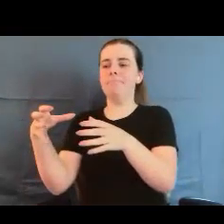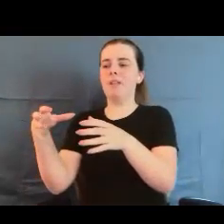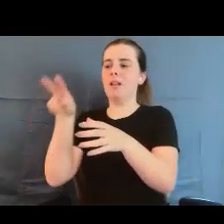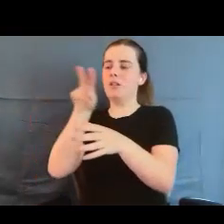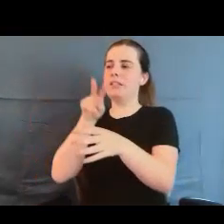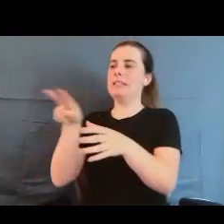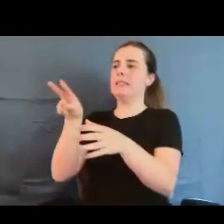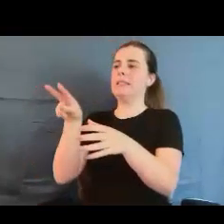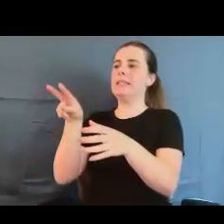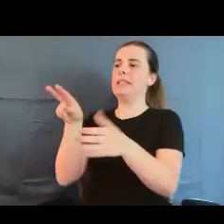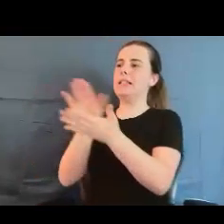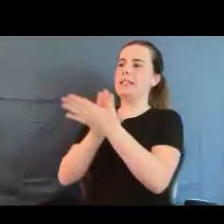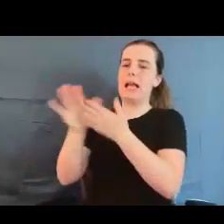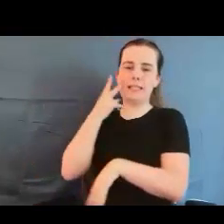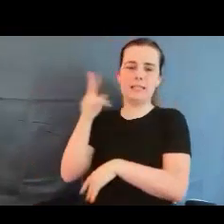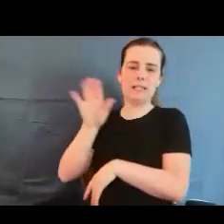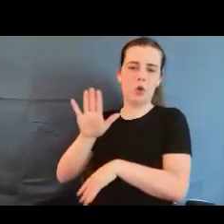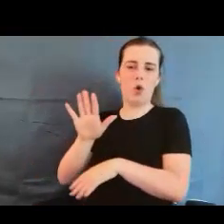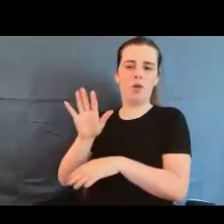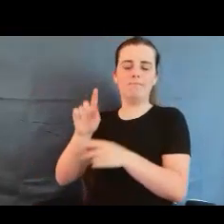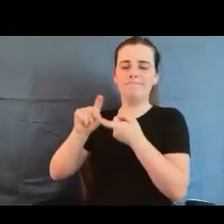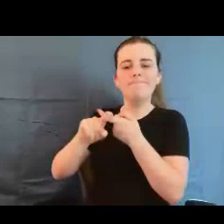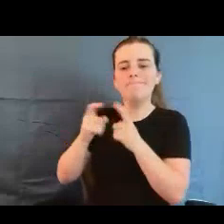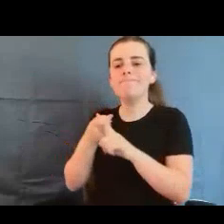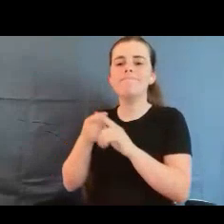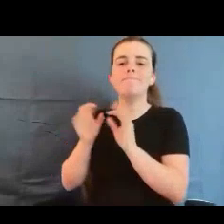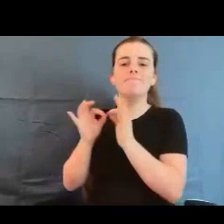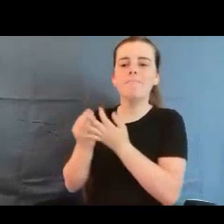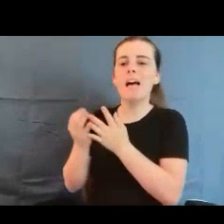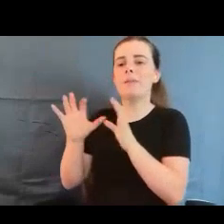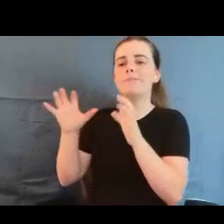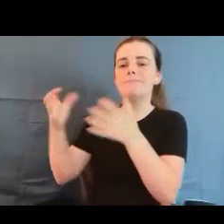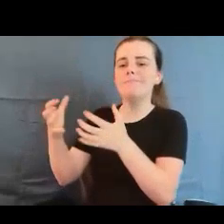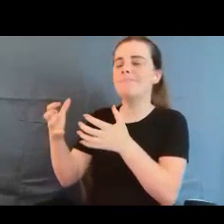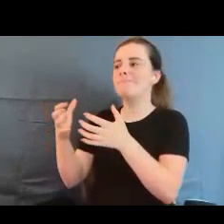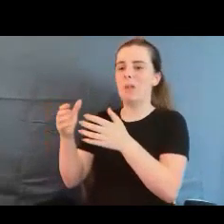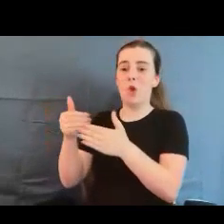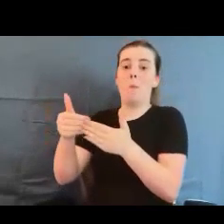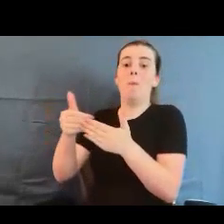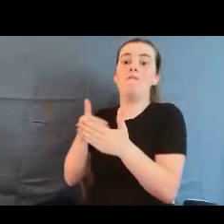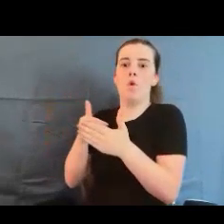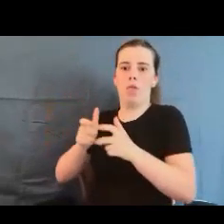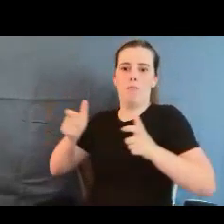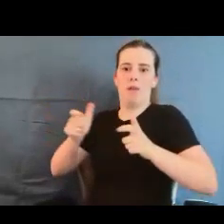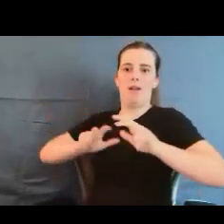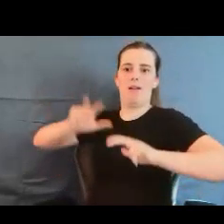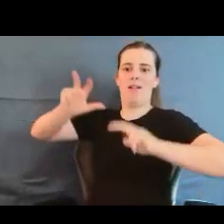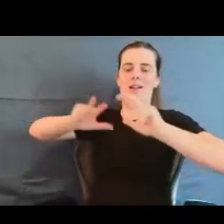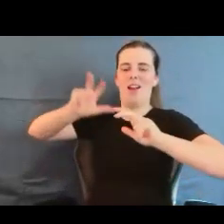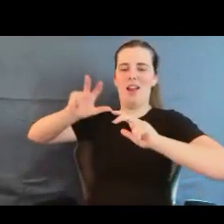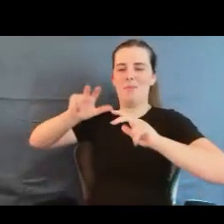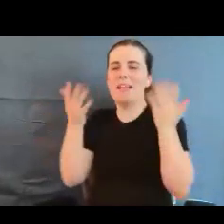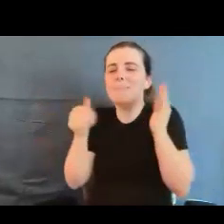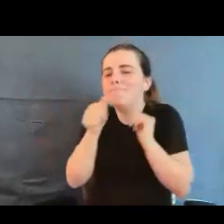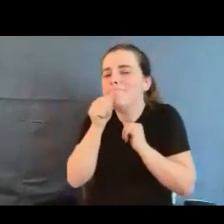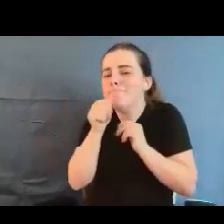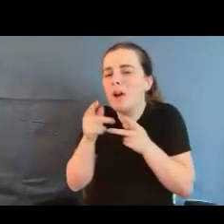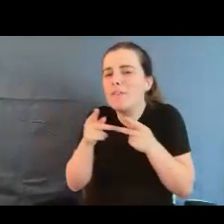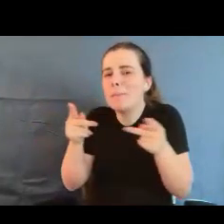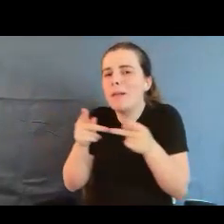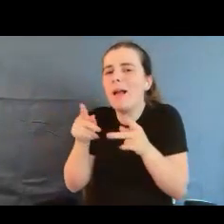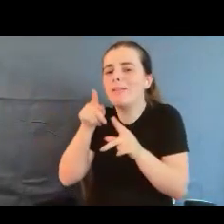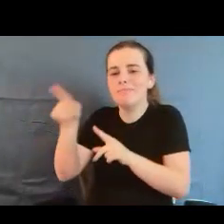gondola up, and they can give you a little bit of smile and get you kind of calm before you're doing this big climb. So it's just like a sneaky spot that a lot of people forget about, is that you can just